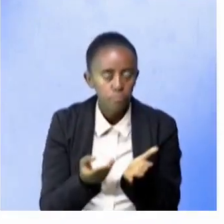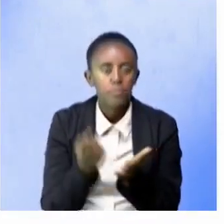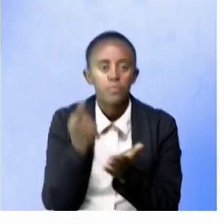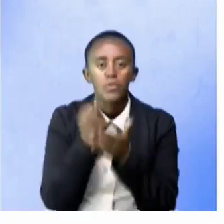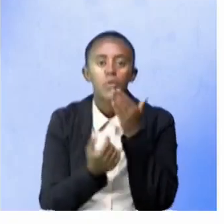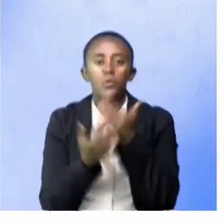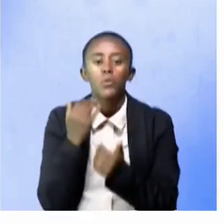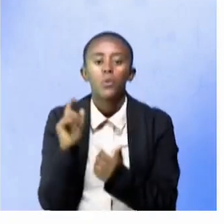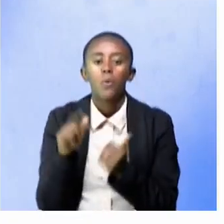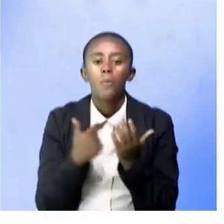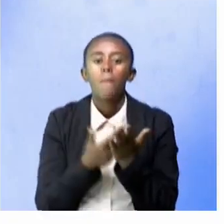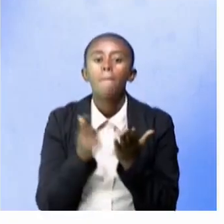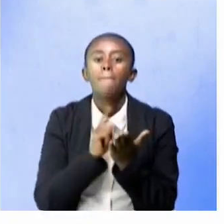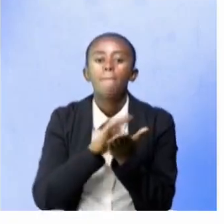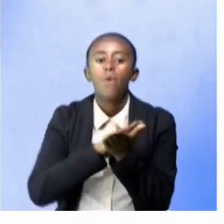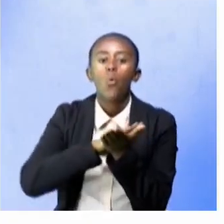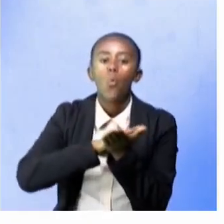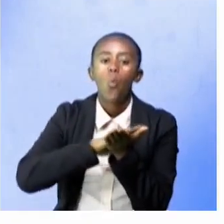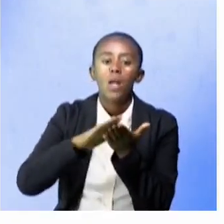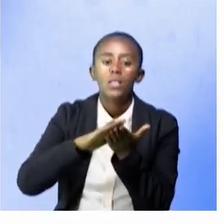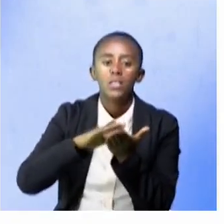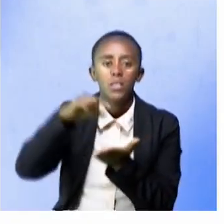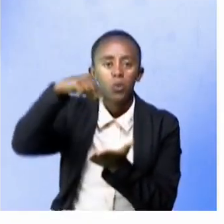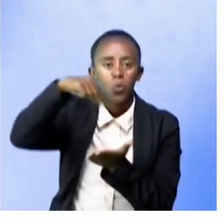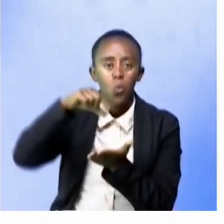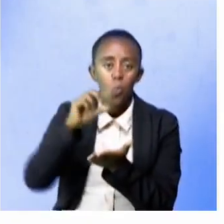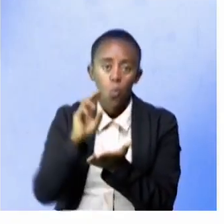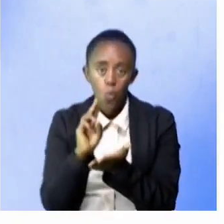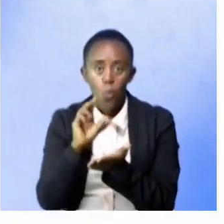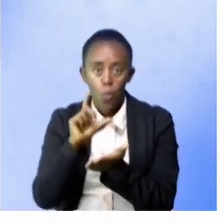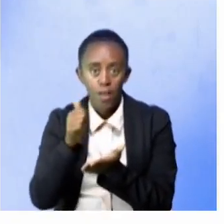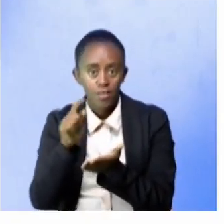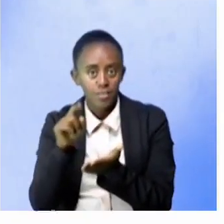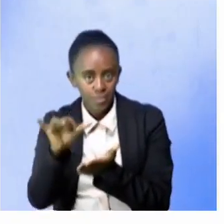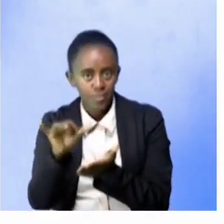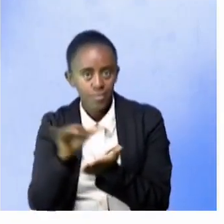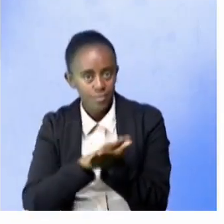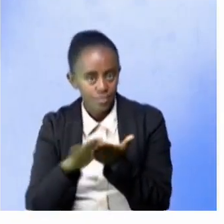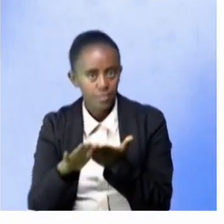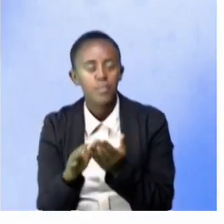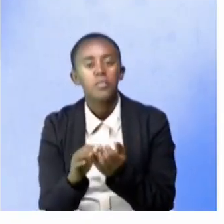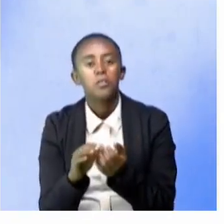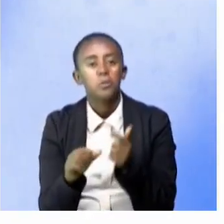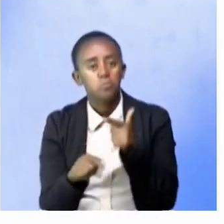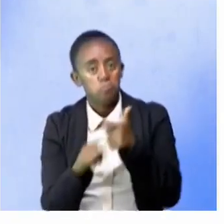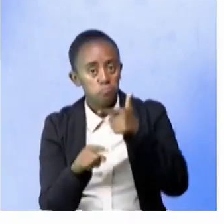about the quality of someone. The other one is quantity.